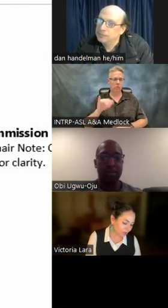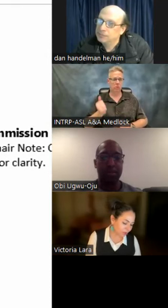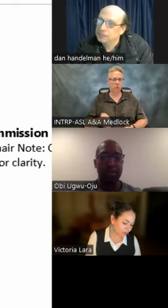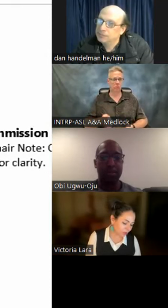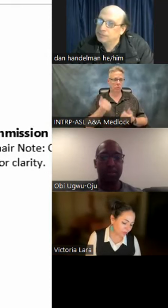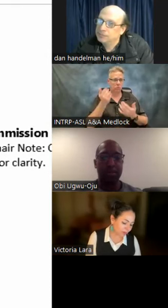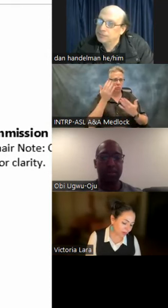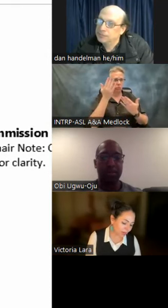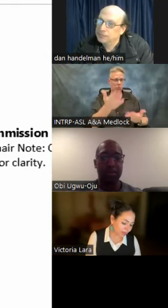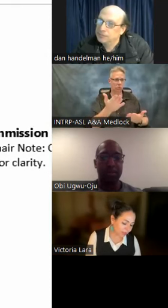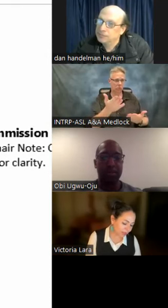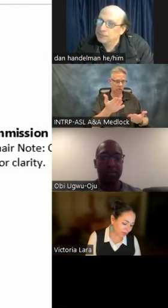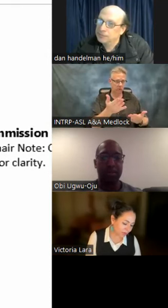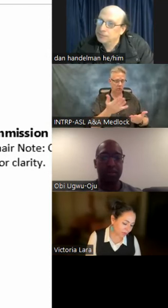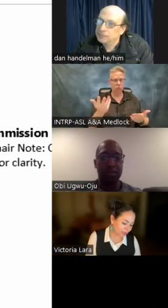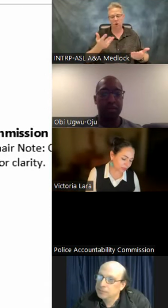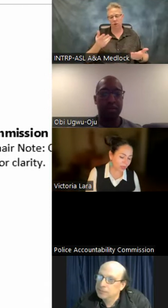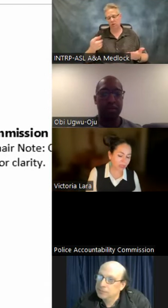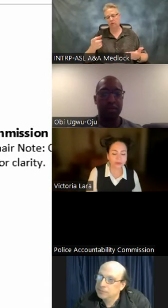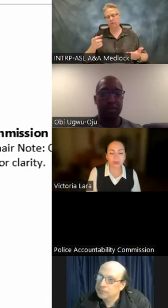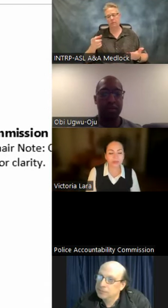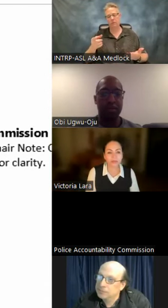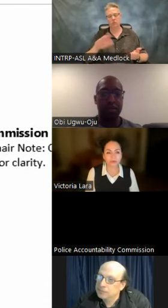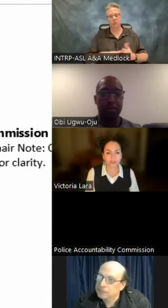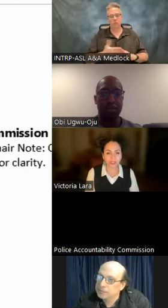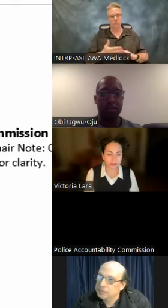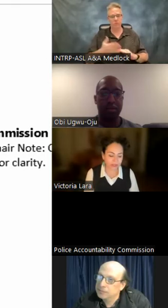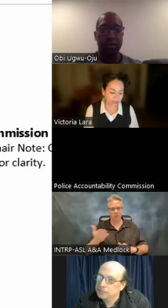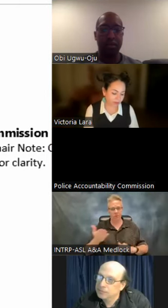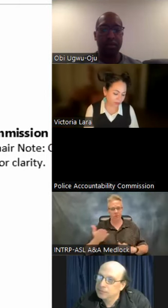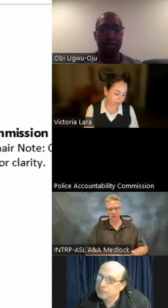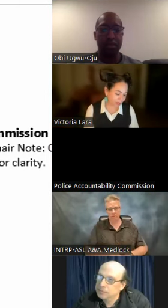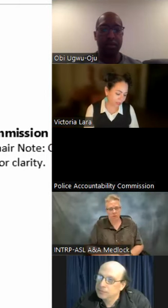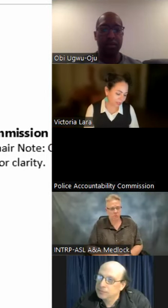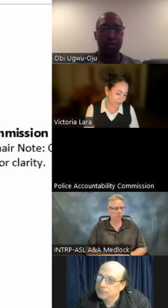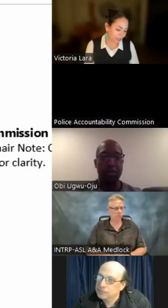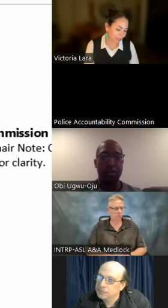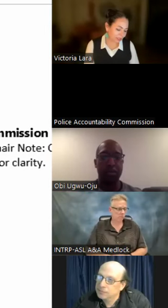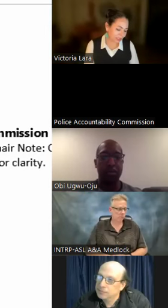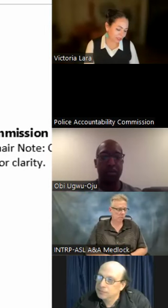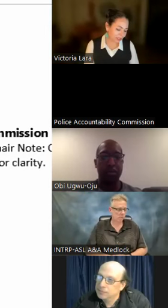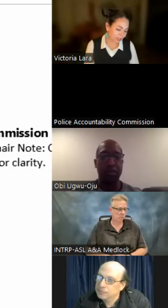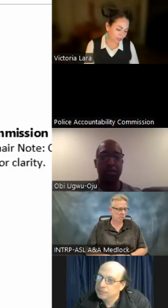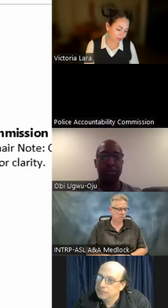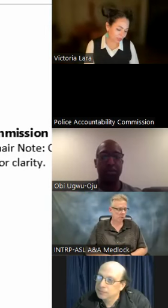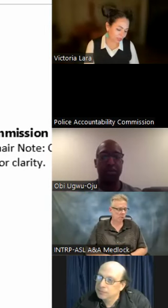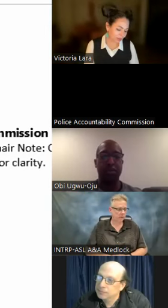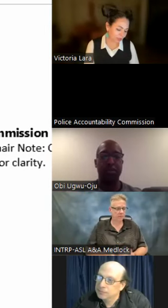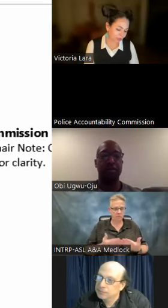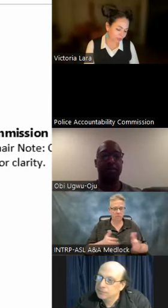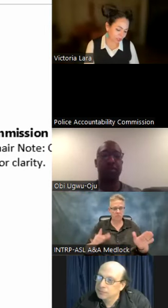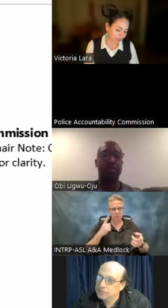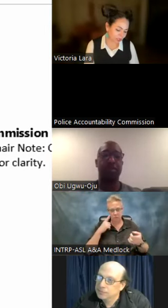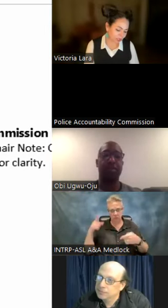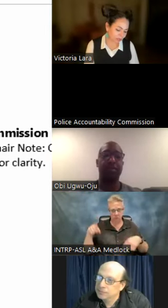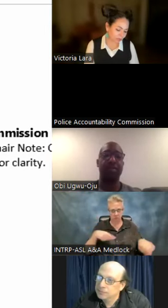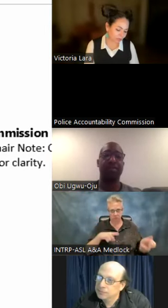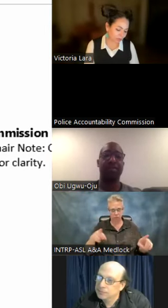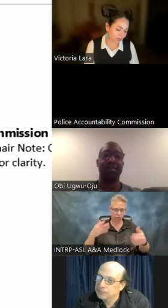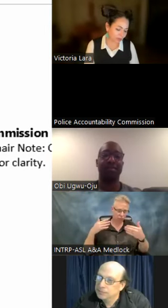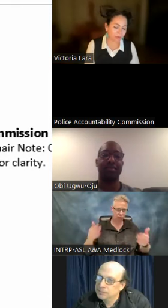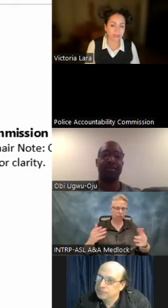proposed to what it was to the proposed change? Is there a general agreement to